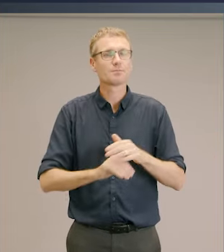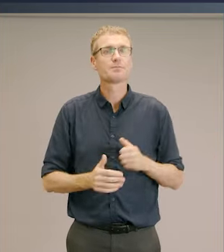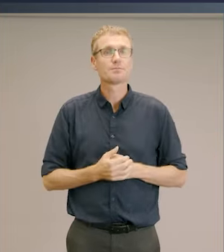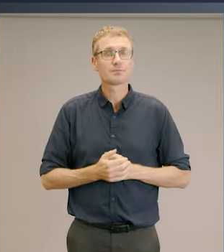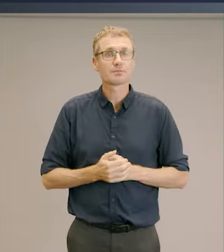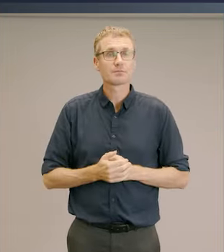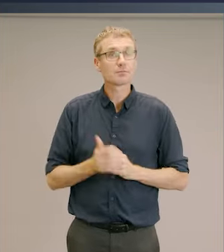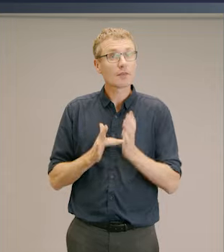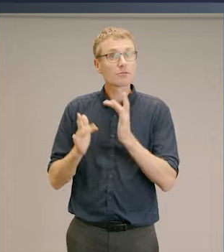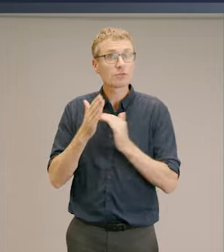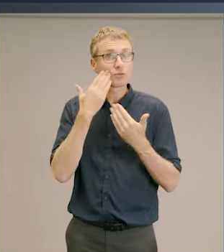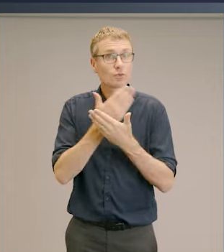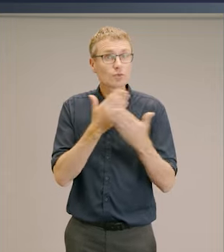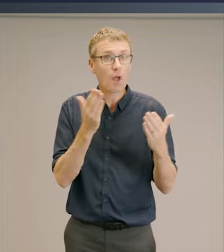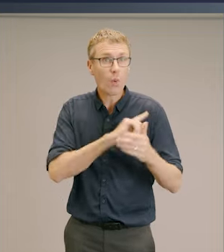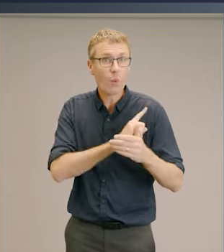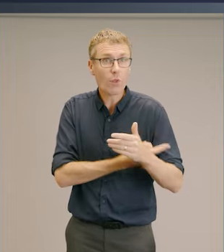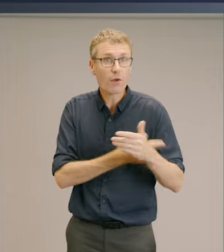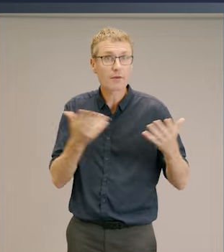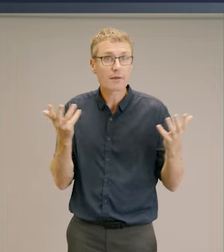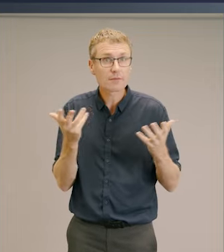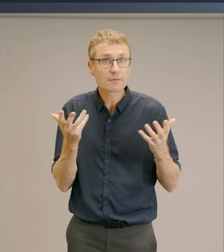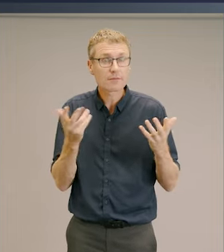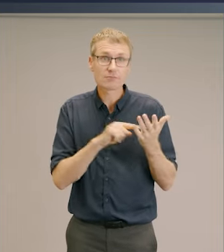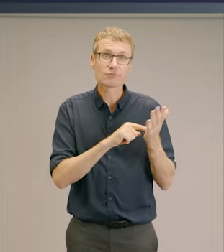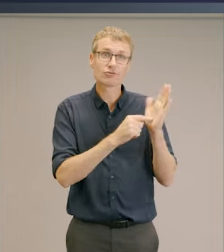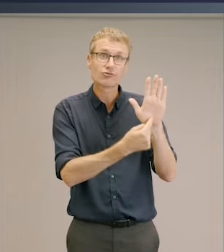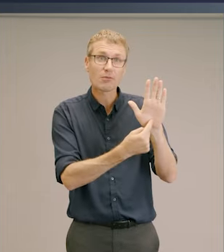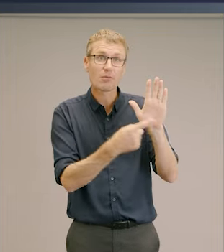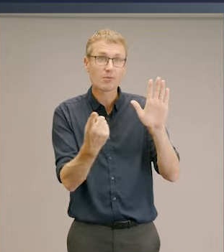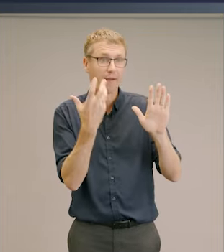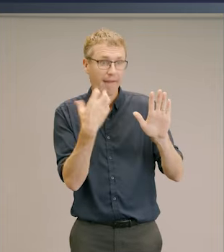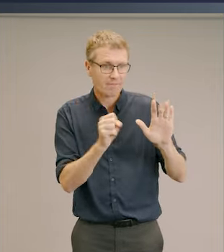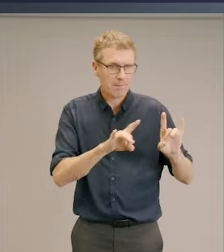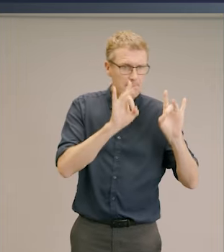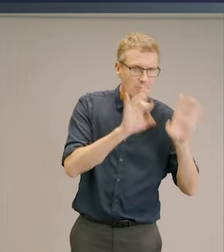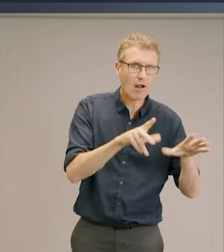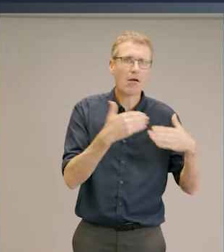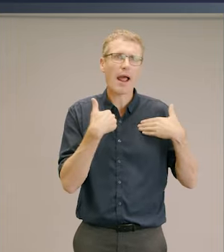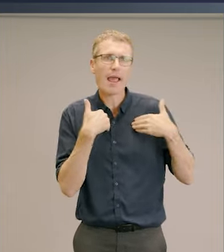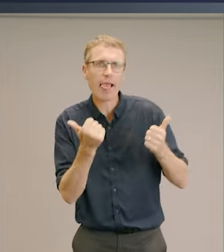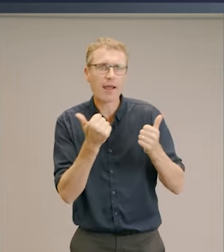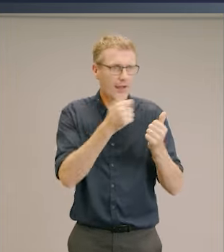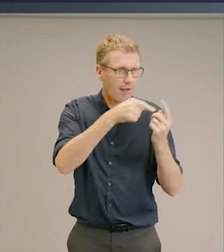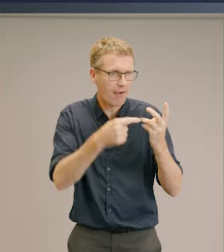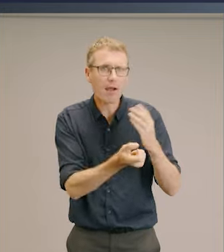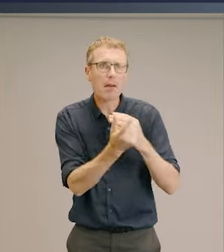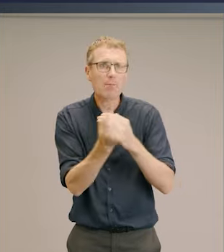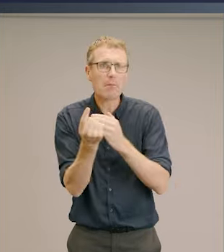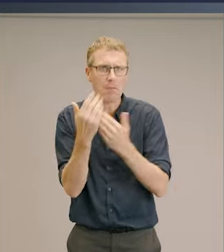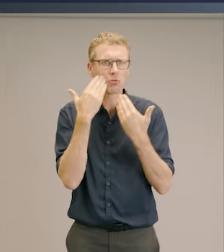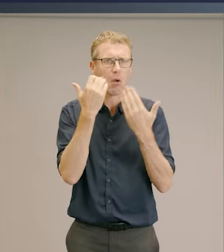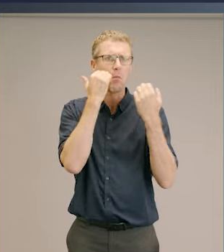up his message. He showed his authority by demonstrating it with signs and wonders and